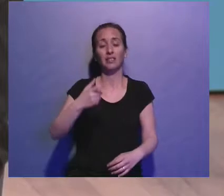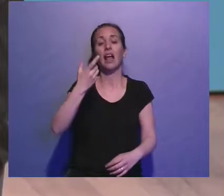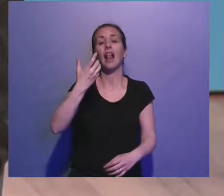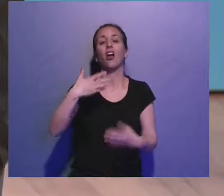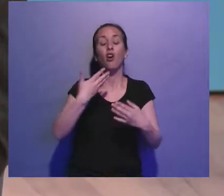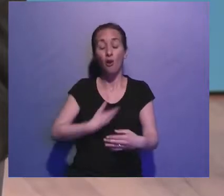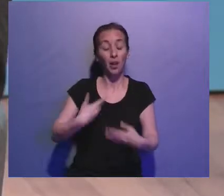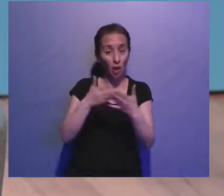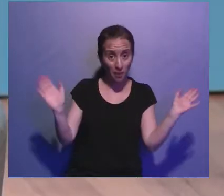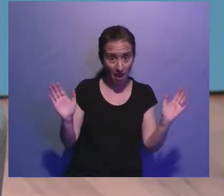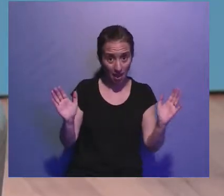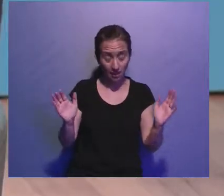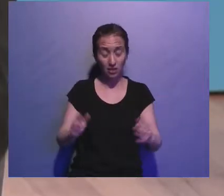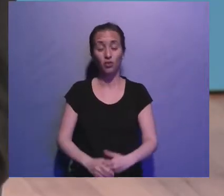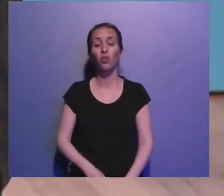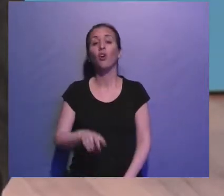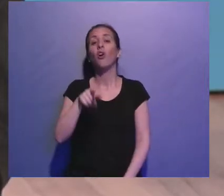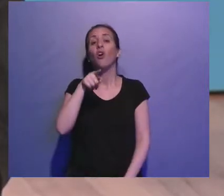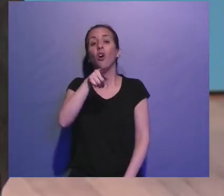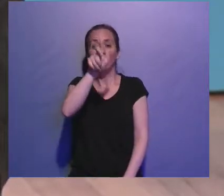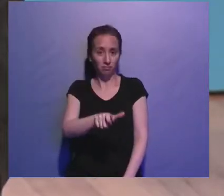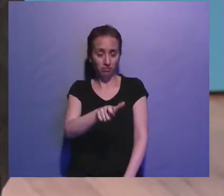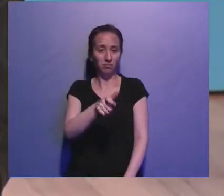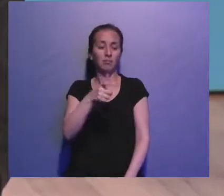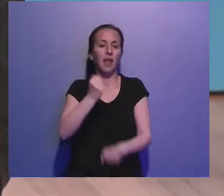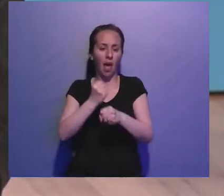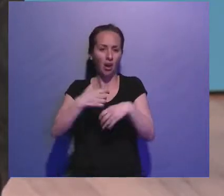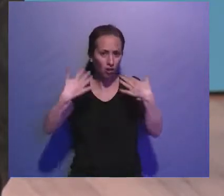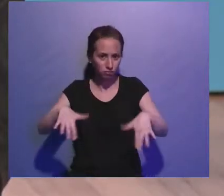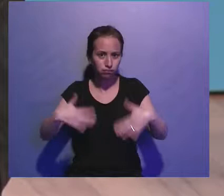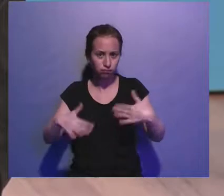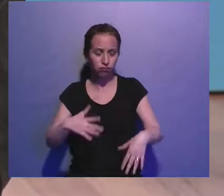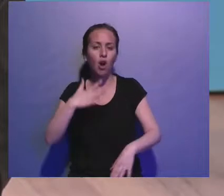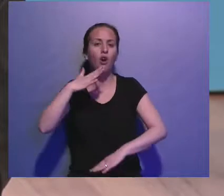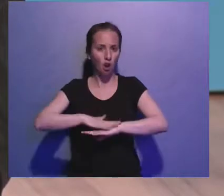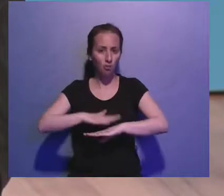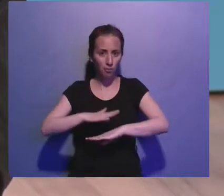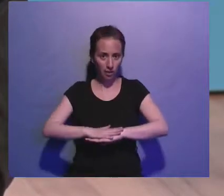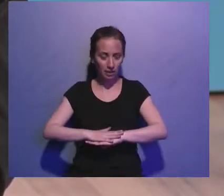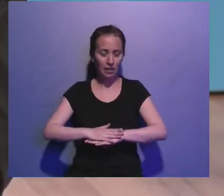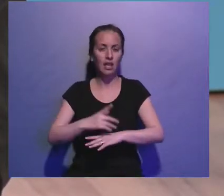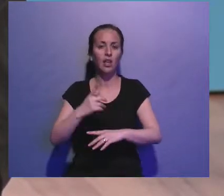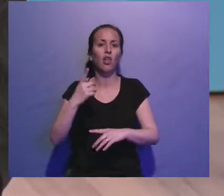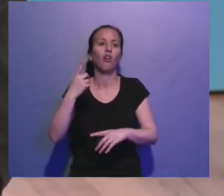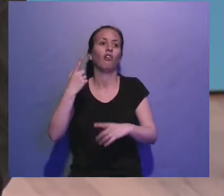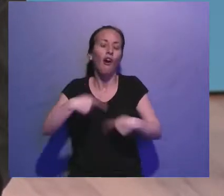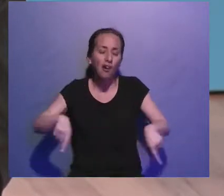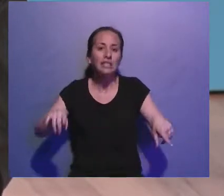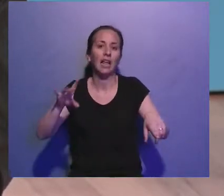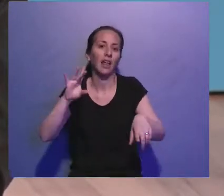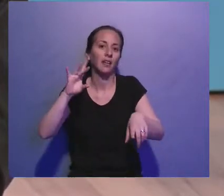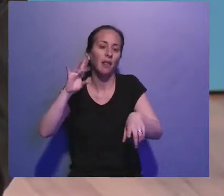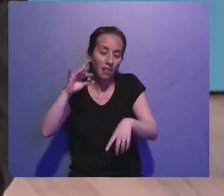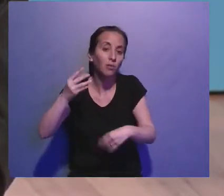have open government and we have an open government and transparency department that is